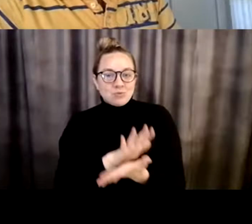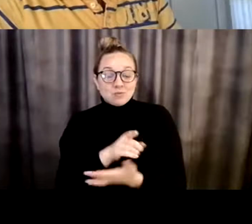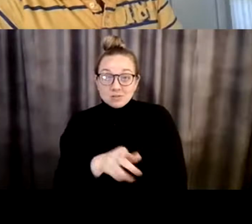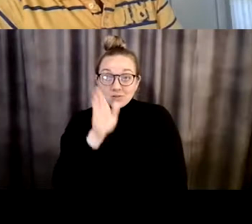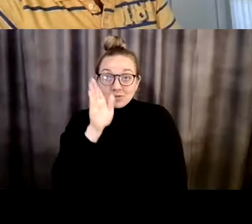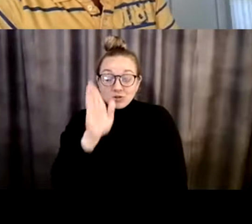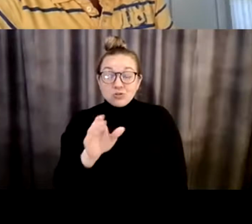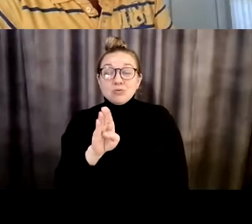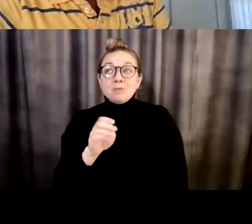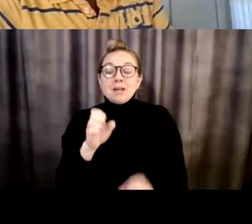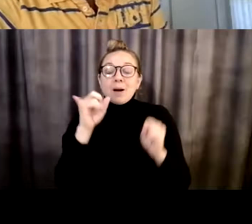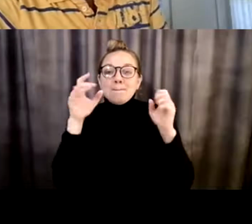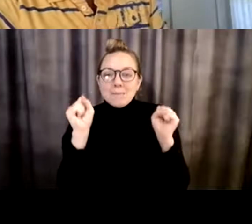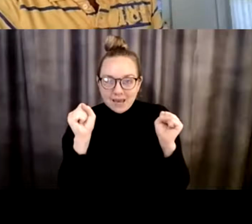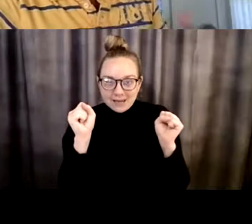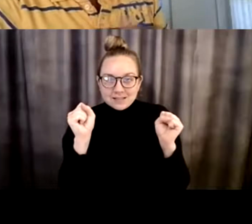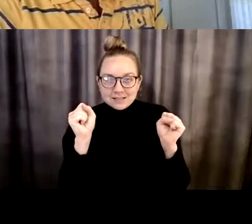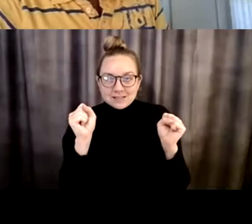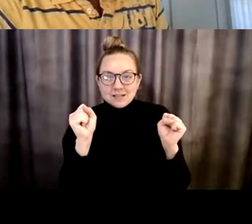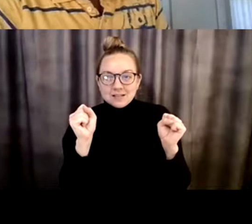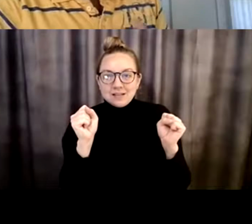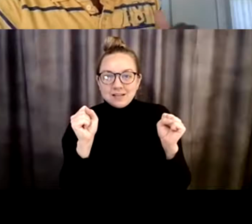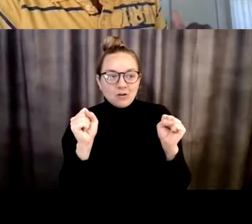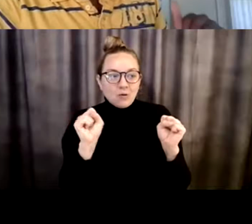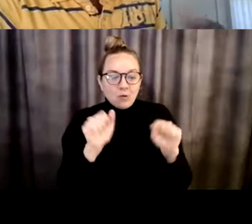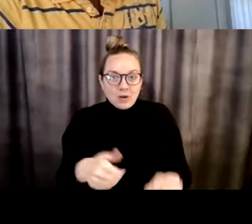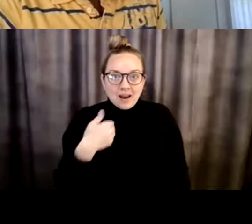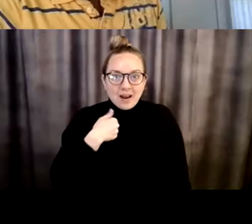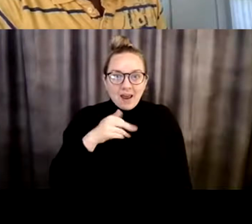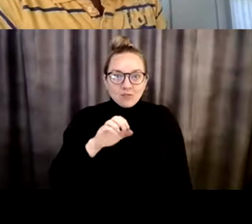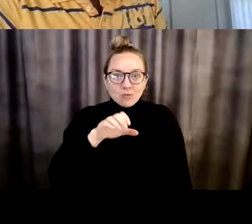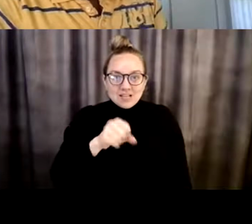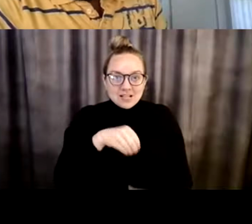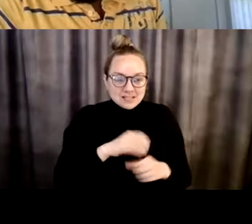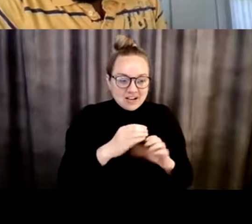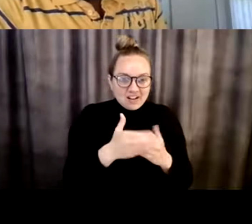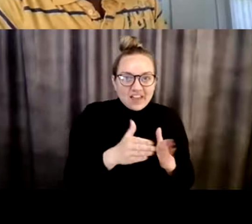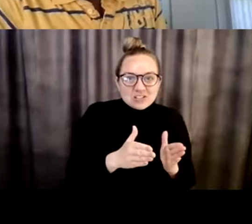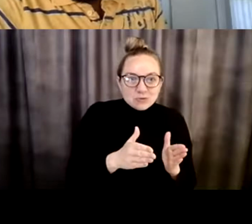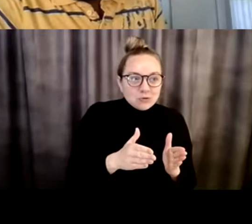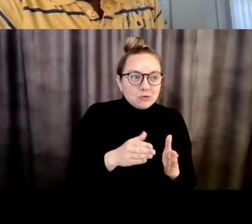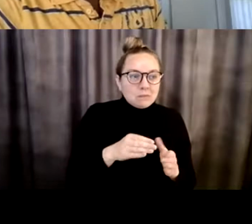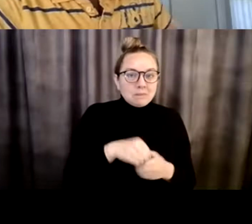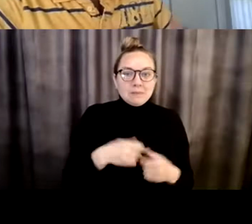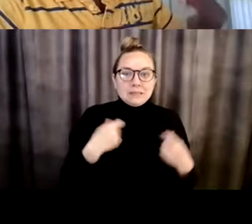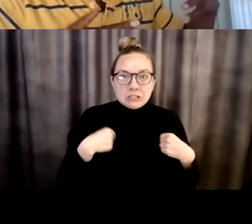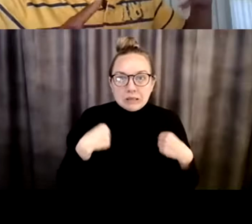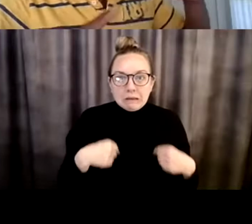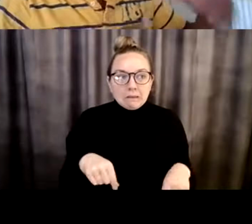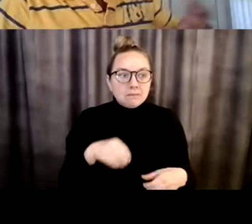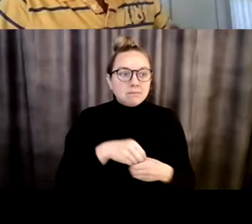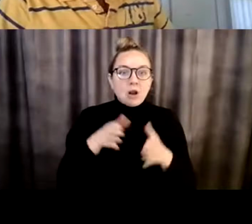of recesses we've been able to have in classrooms and gymnasiums, but also in hallways, in staircases, in